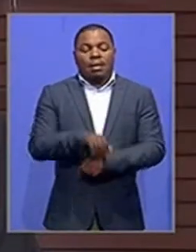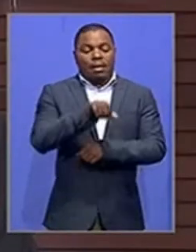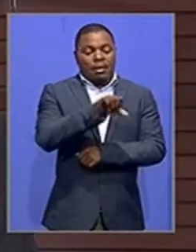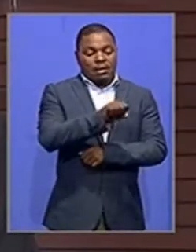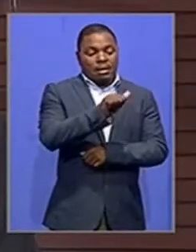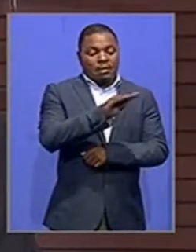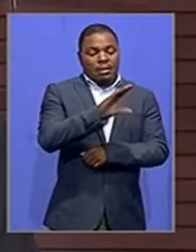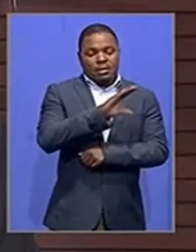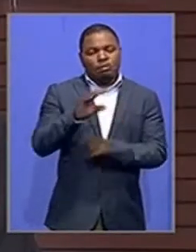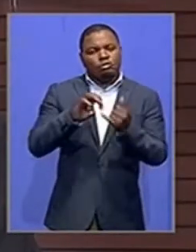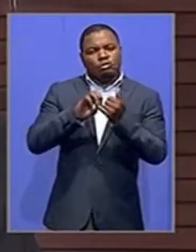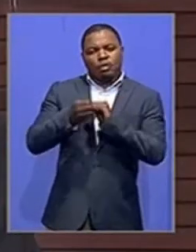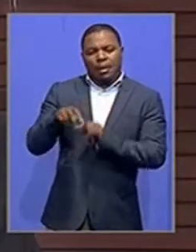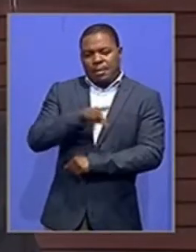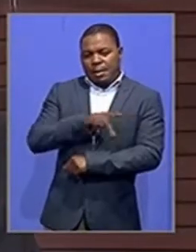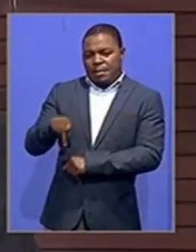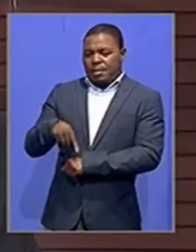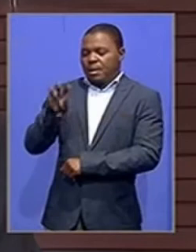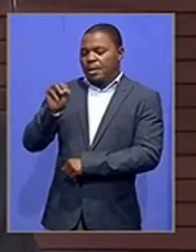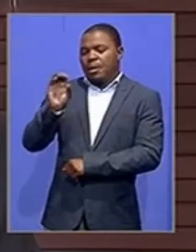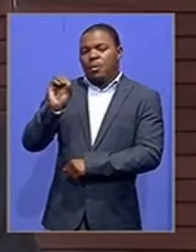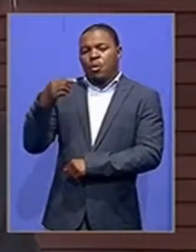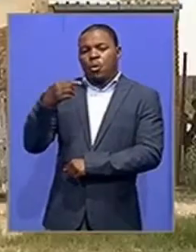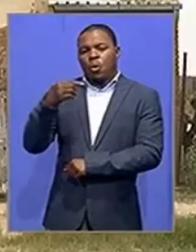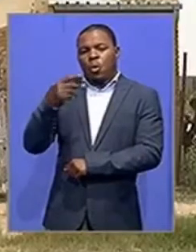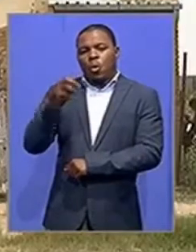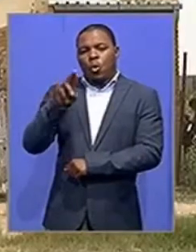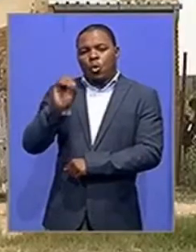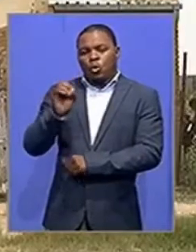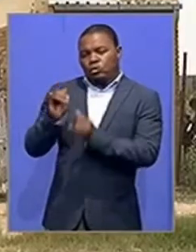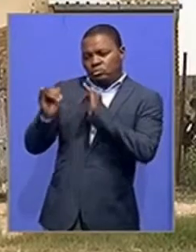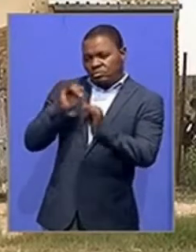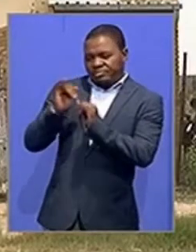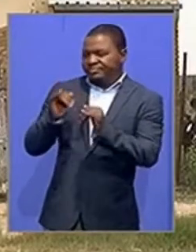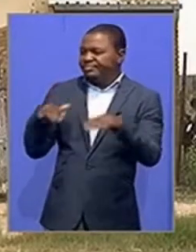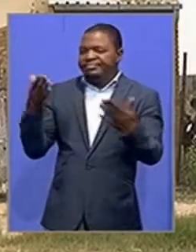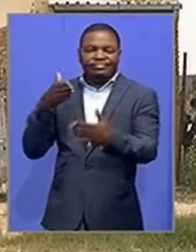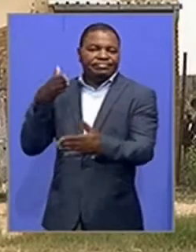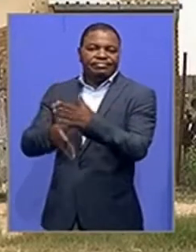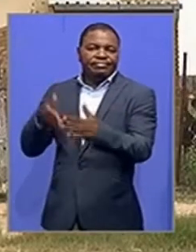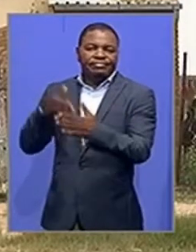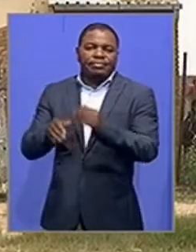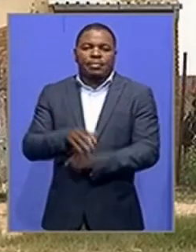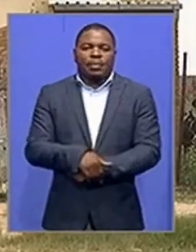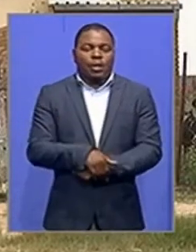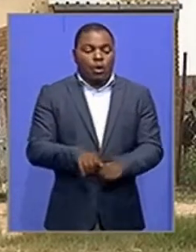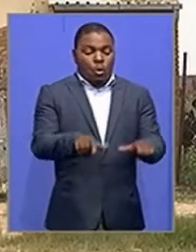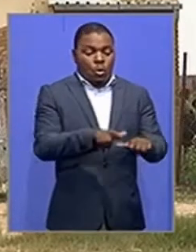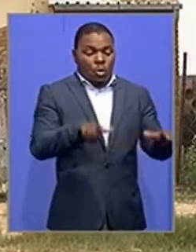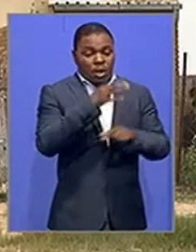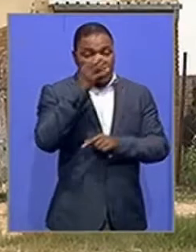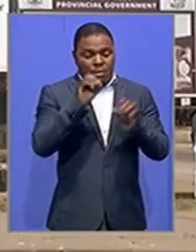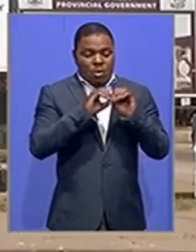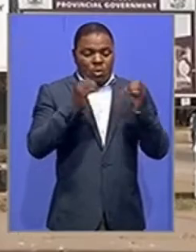SABC ba buisana le tonakgolo ya Northwest Job Mokgoro ka ha sena ha ba atleha. Lefapha la makgotla a metse lona le